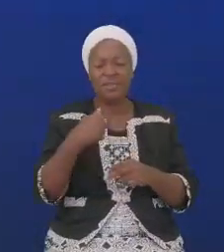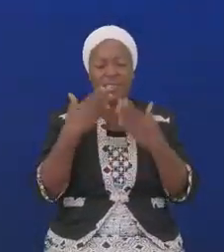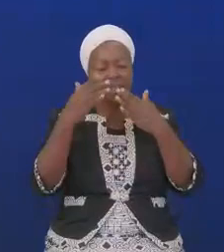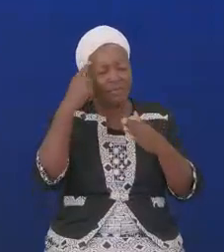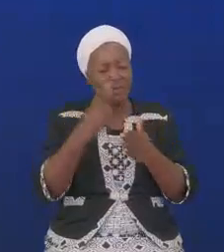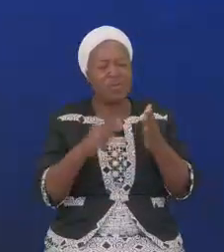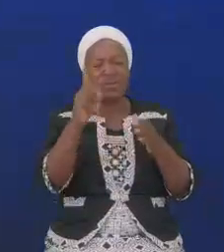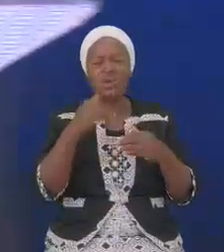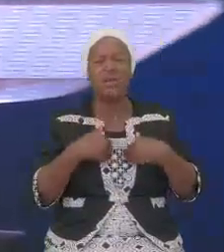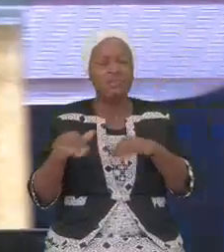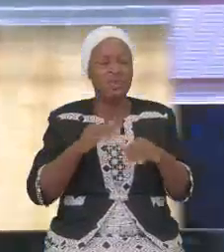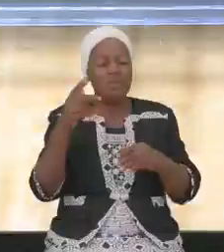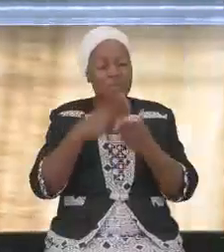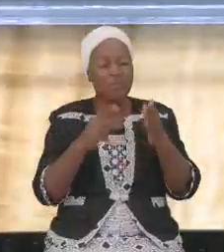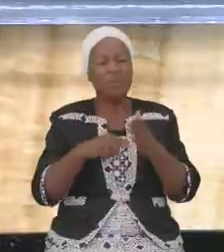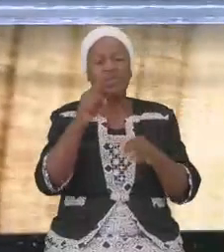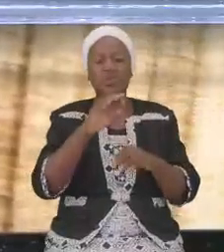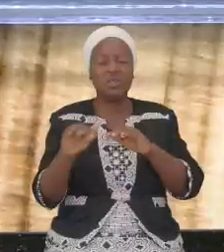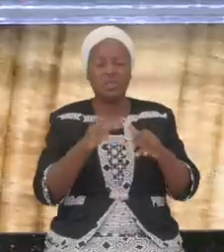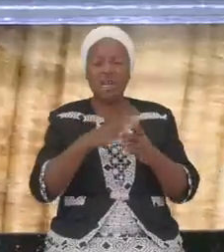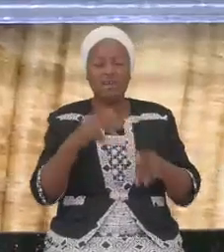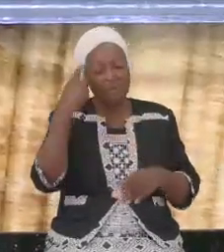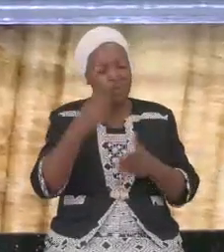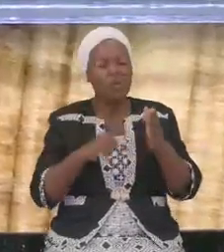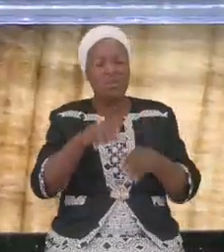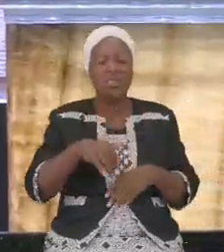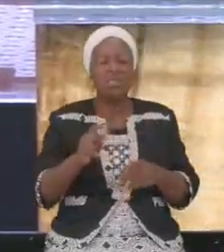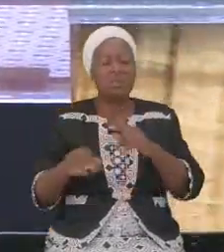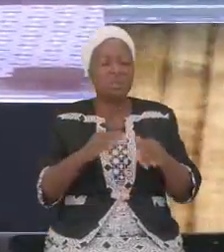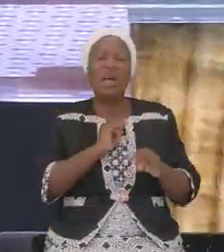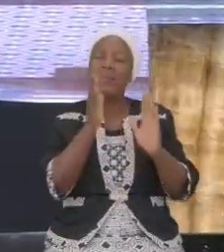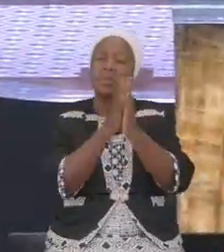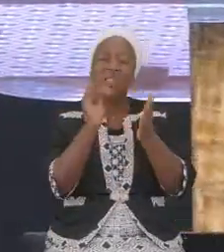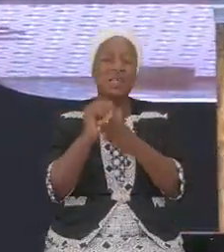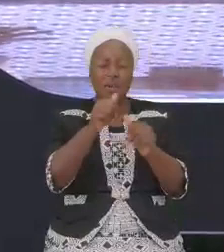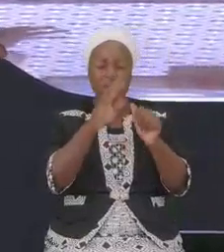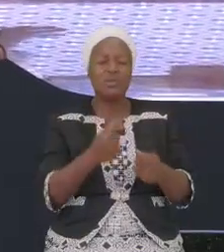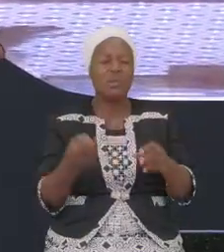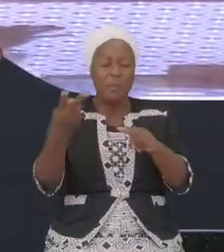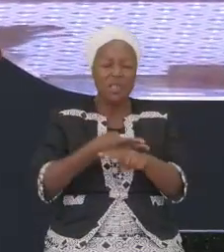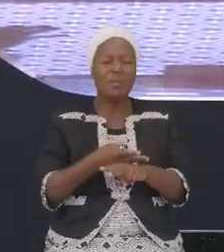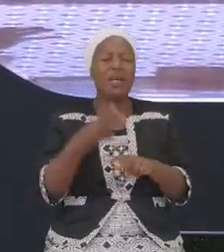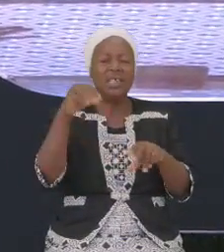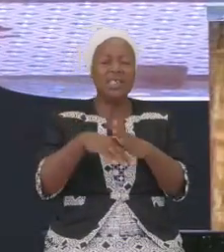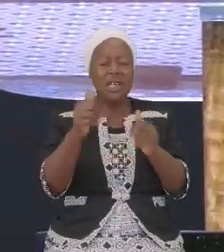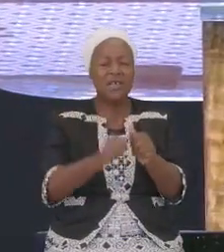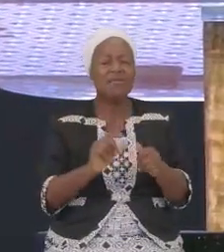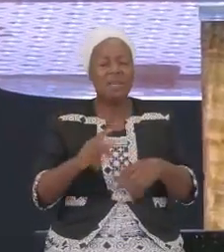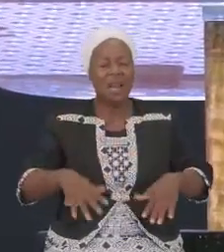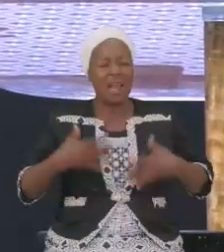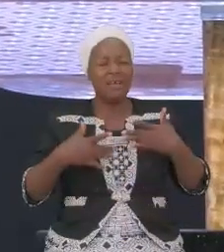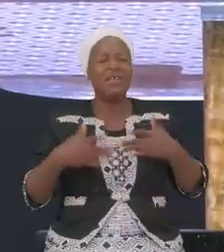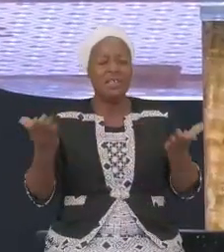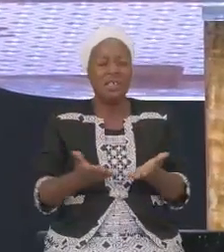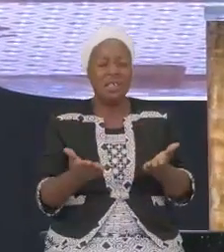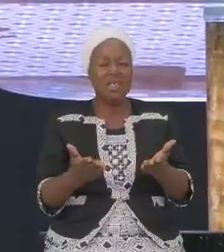you have done, what you are doing, and what you are yet doing. I pray that your blessing will multiply in every life